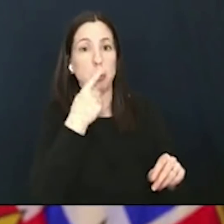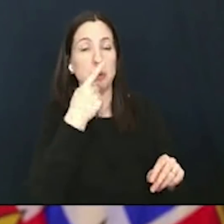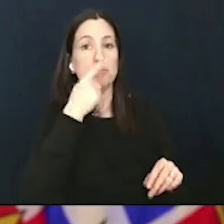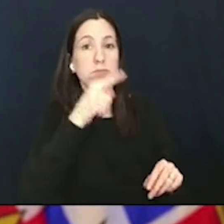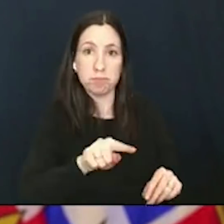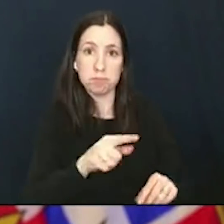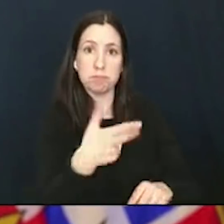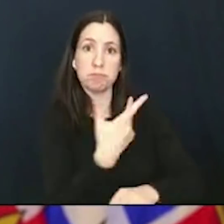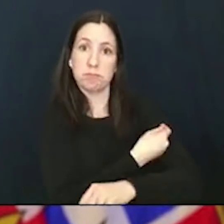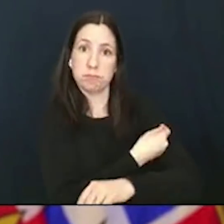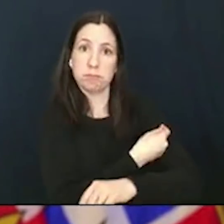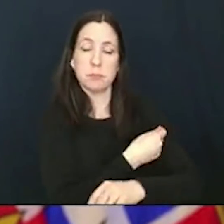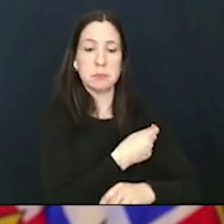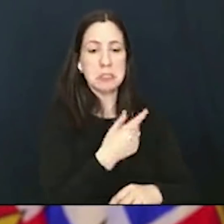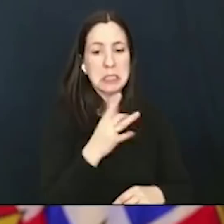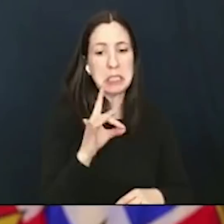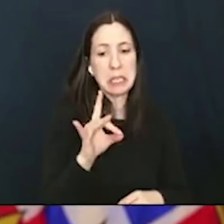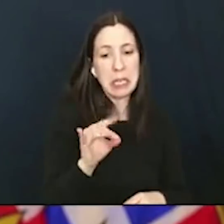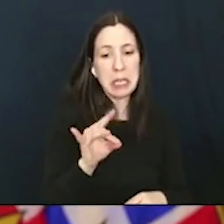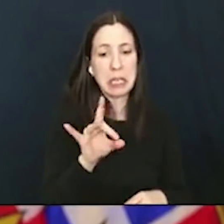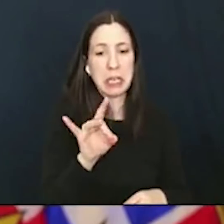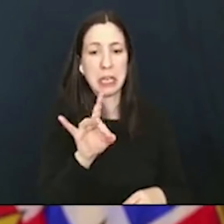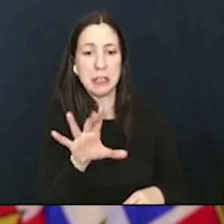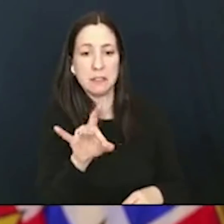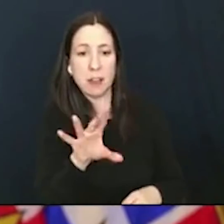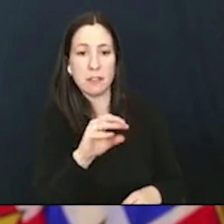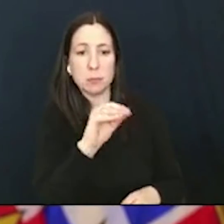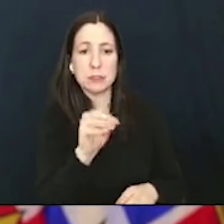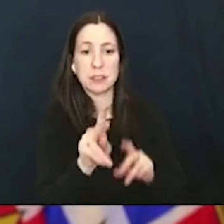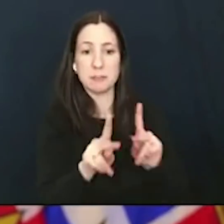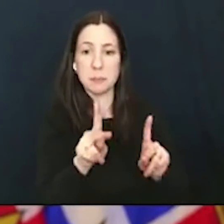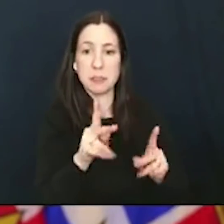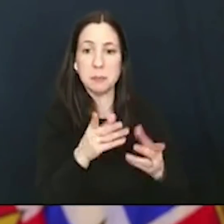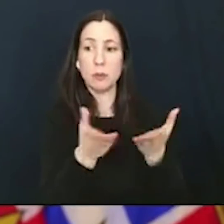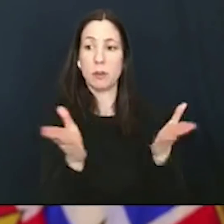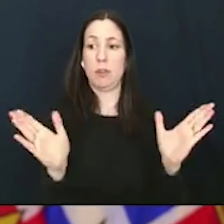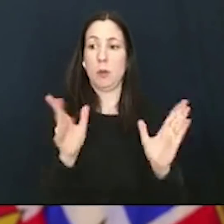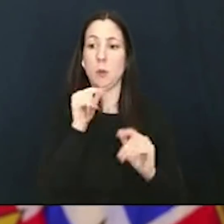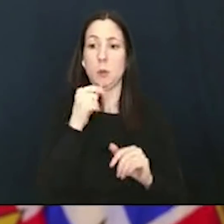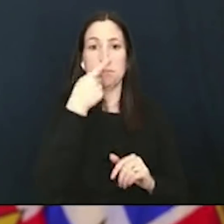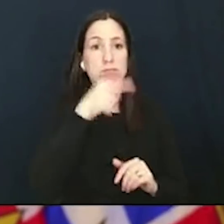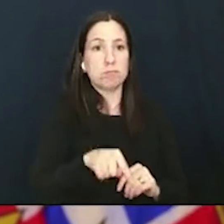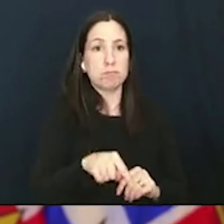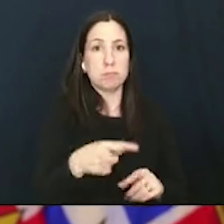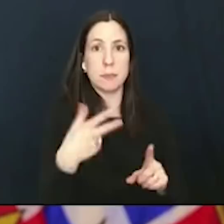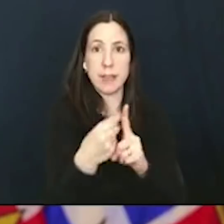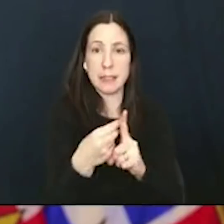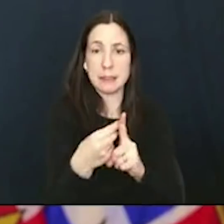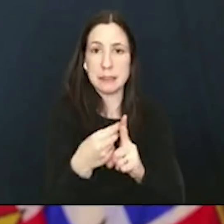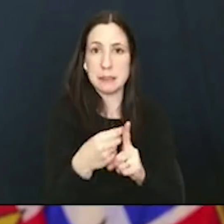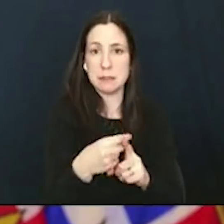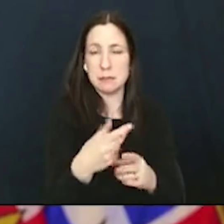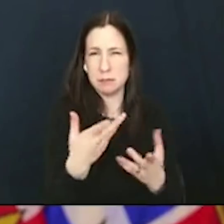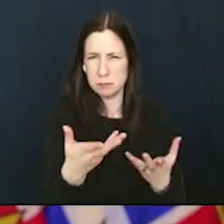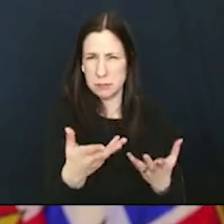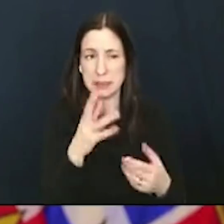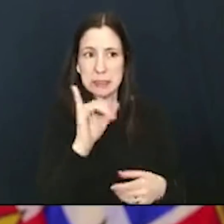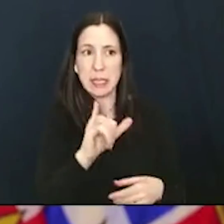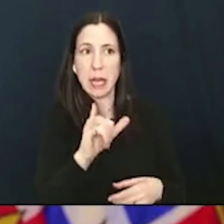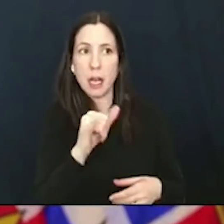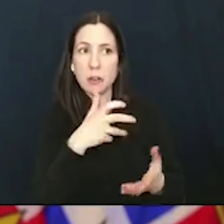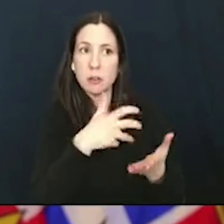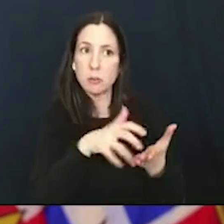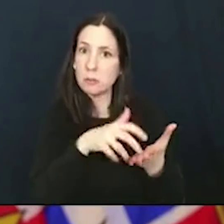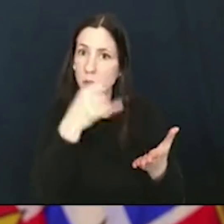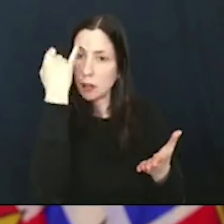be in the 80 to 85% range. Are those numbers sort of ballpark for the whole province? And in terms